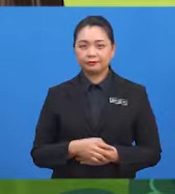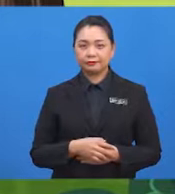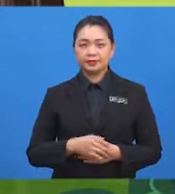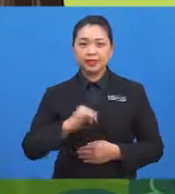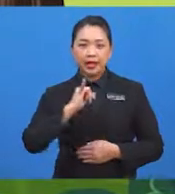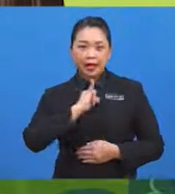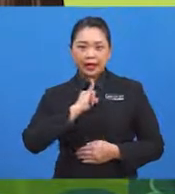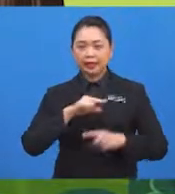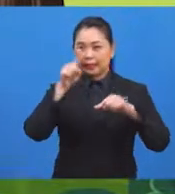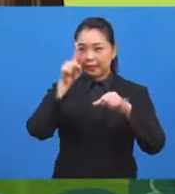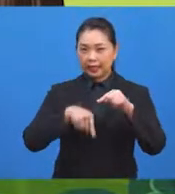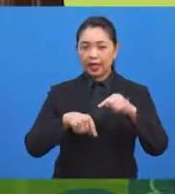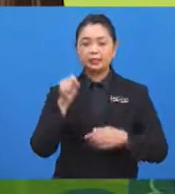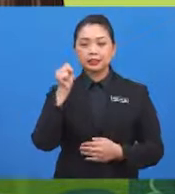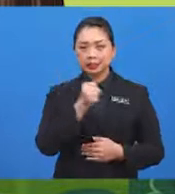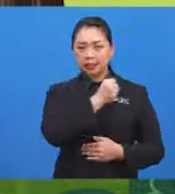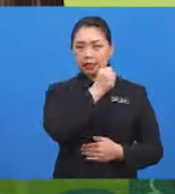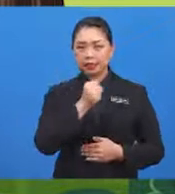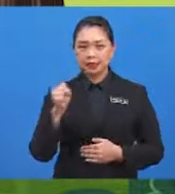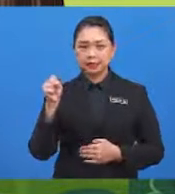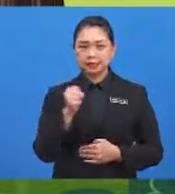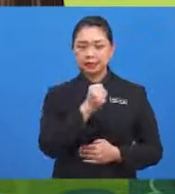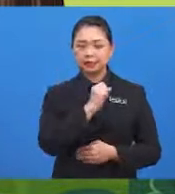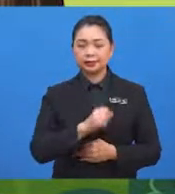I can't sing.